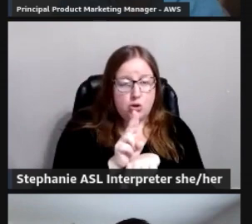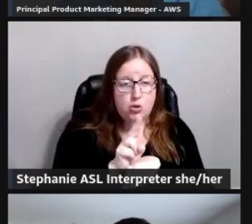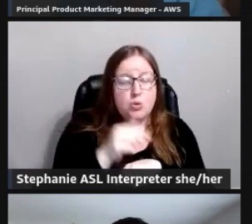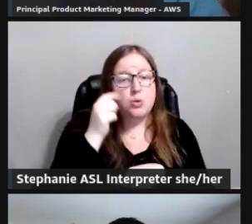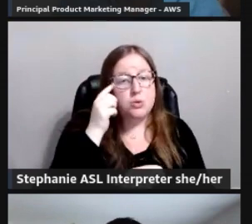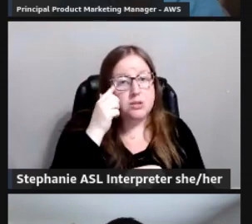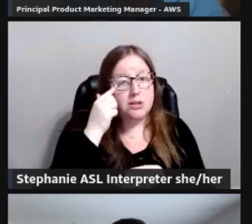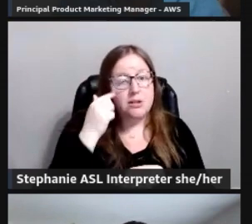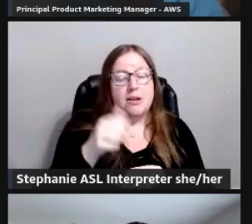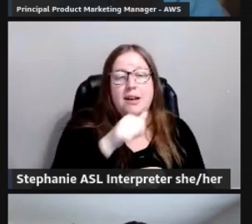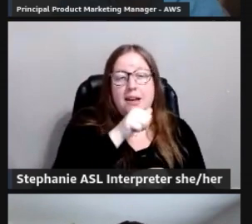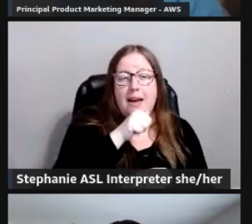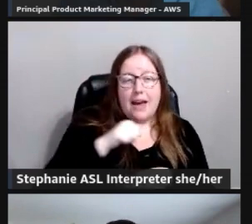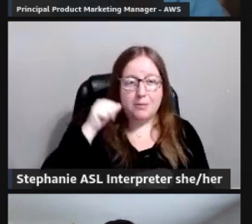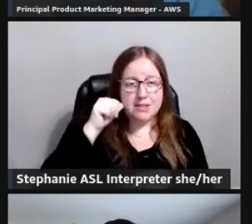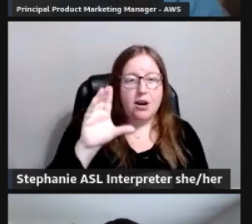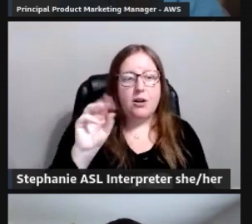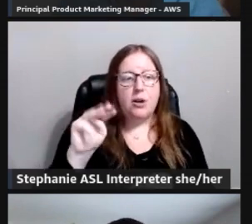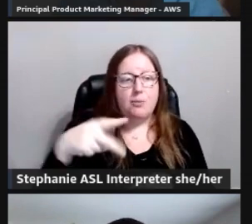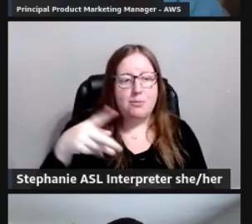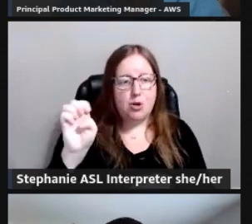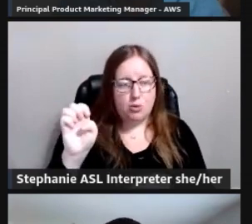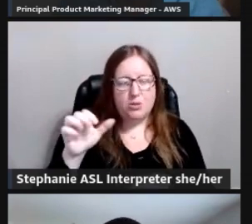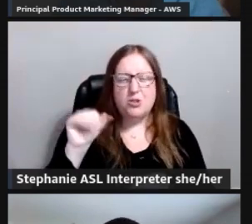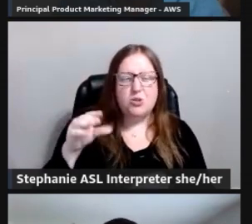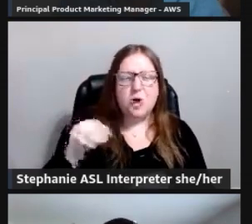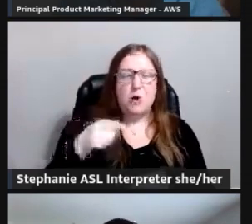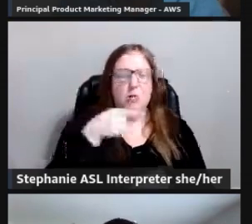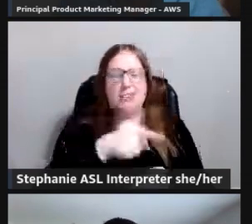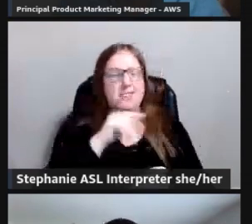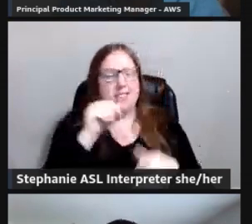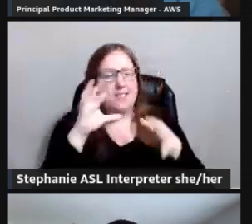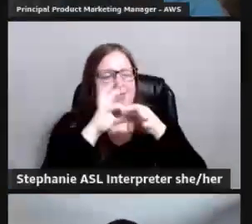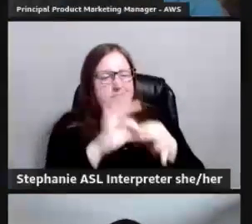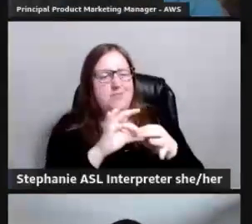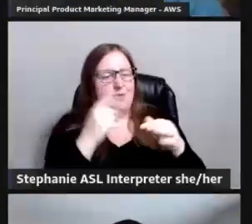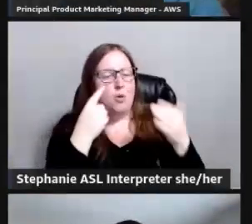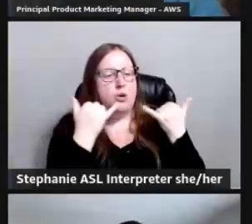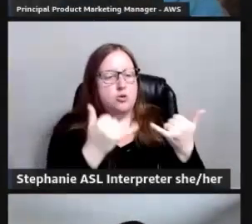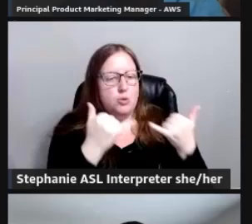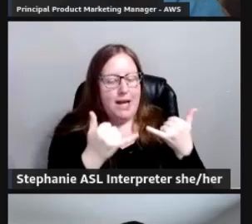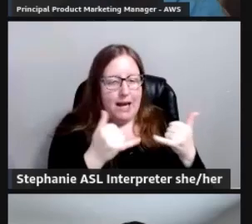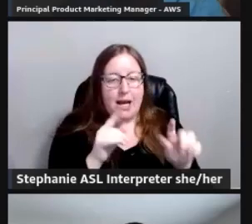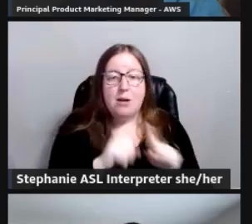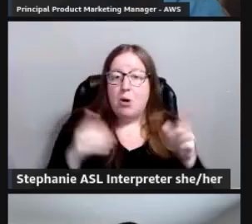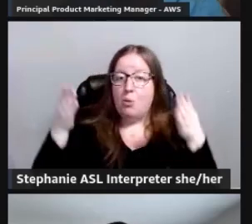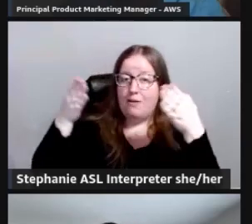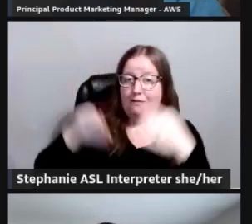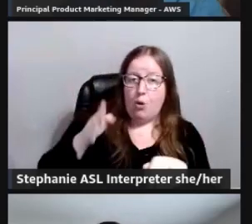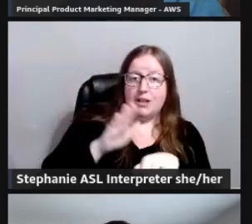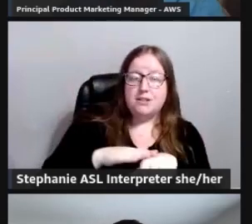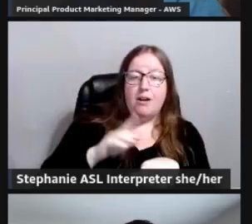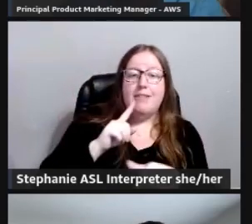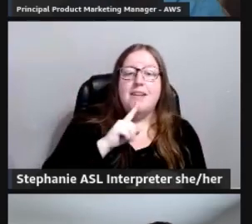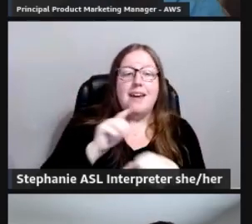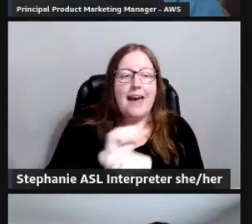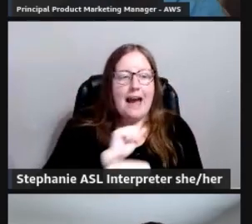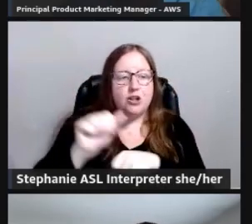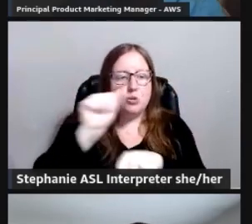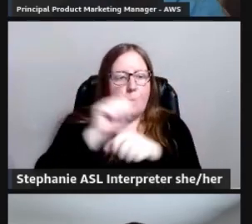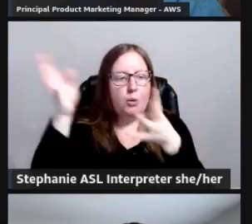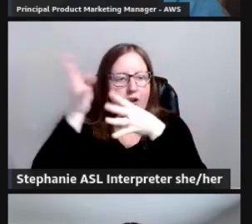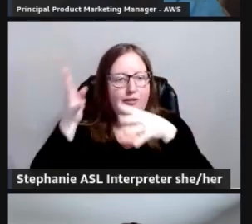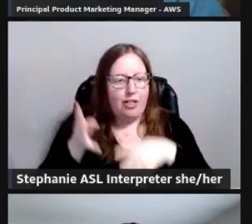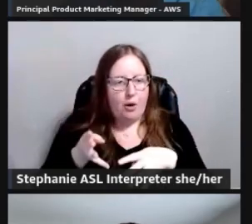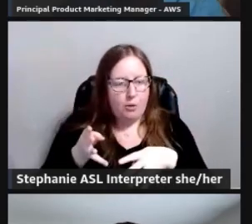using Amazon Cognito. So this is slightly outside the scope of today's discussion, but what we'll focus on is the actual workload.